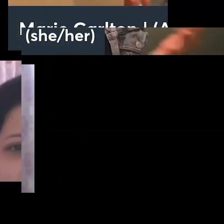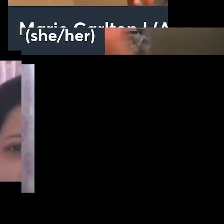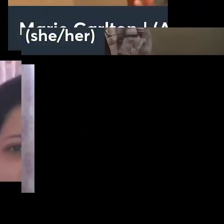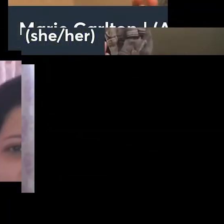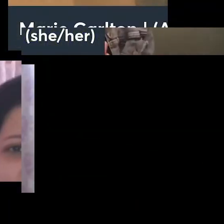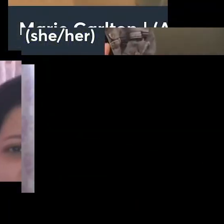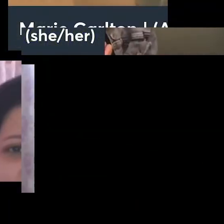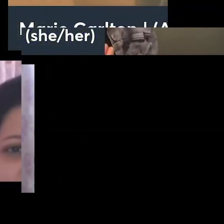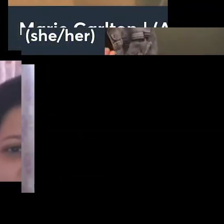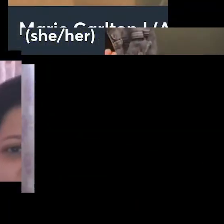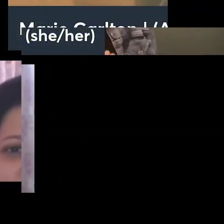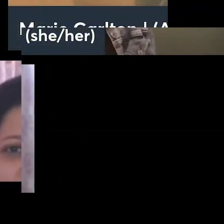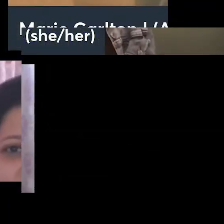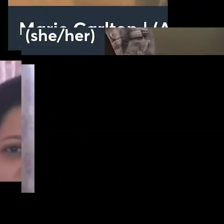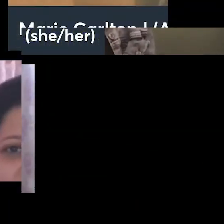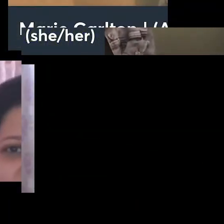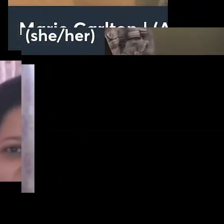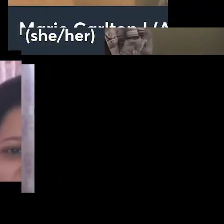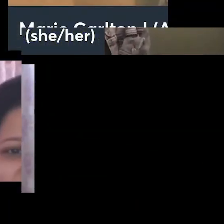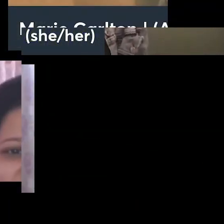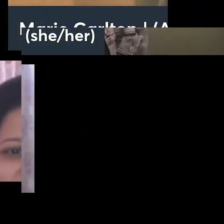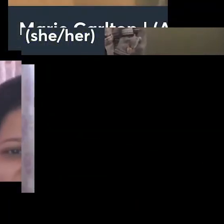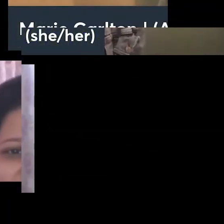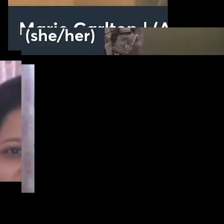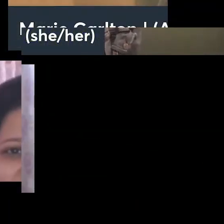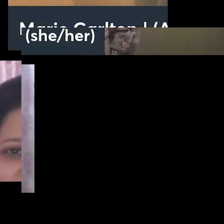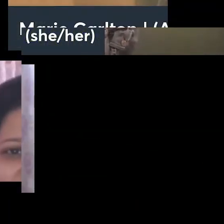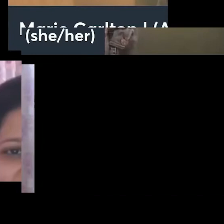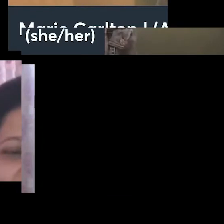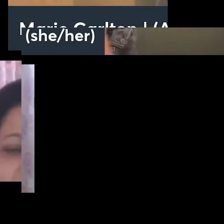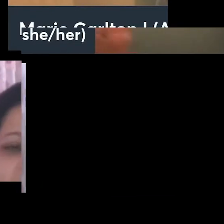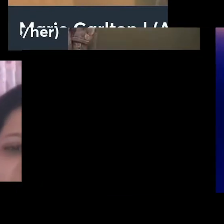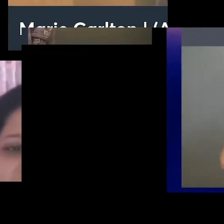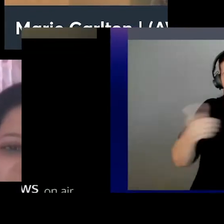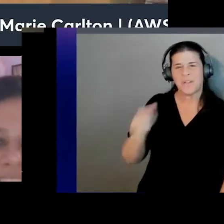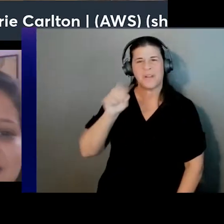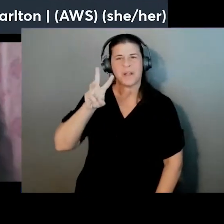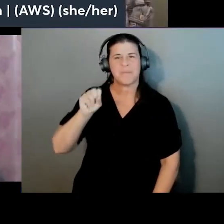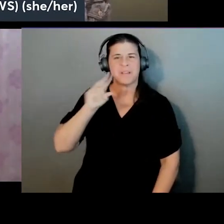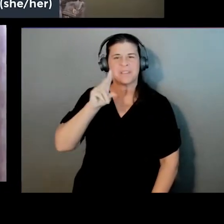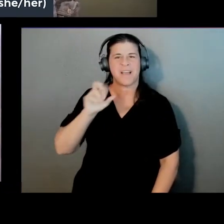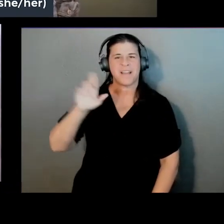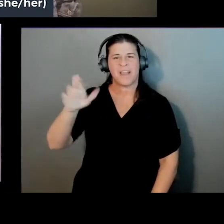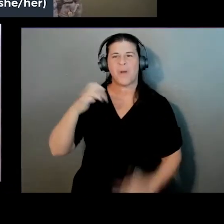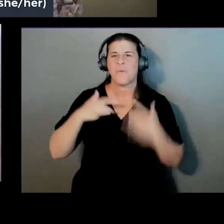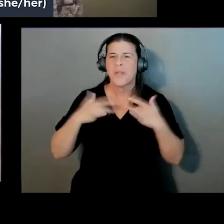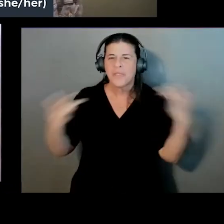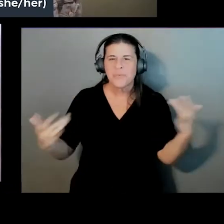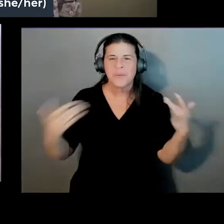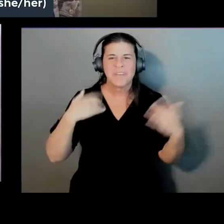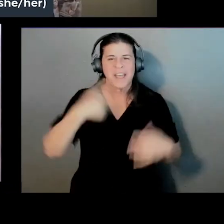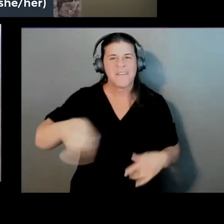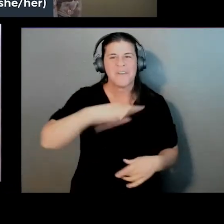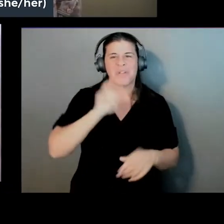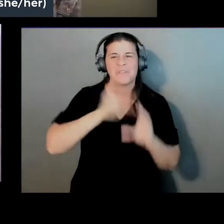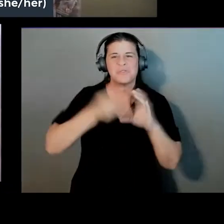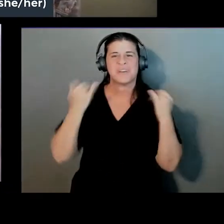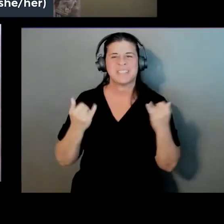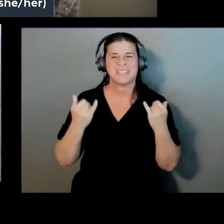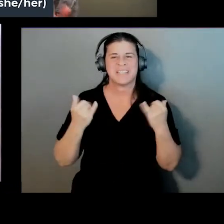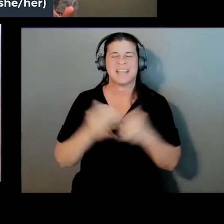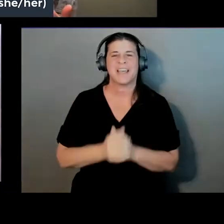Hello, and welcome to another episode of AWS on Air. We are so happy to have you all joining us today. We have